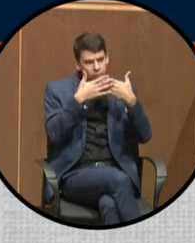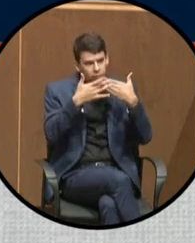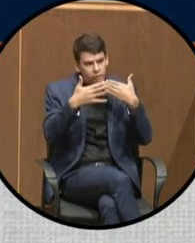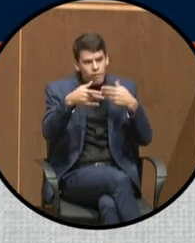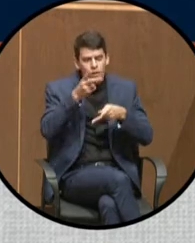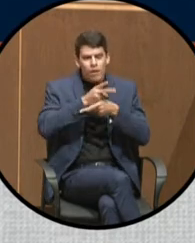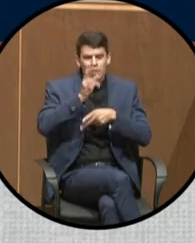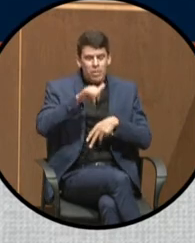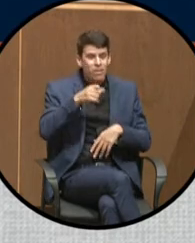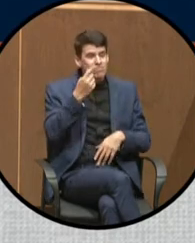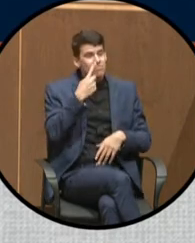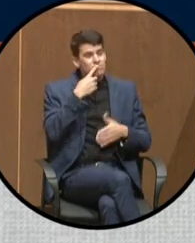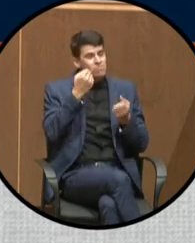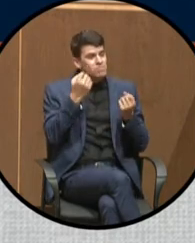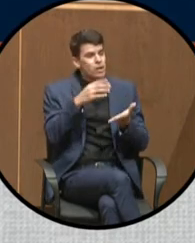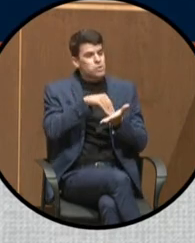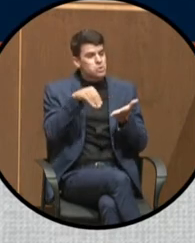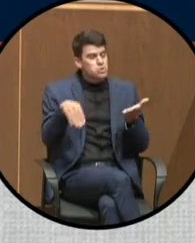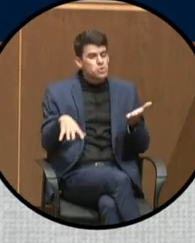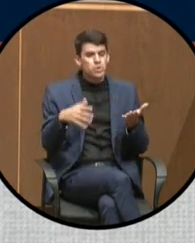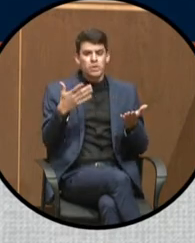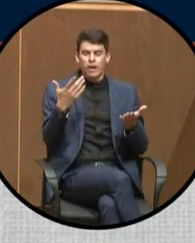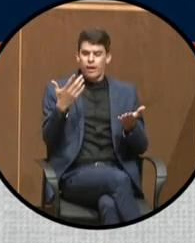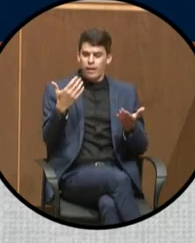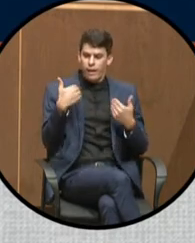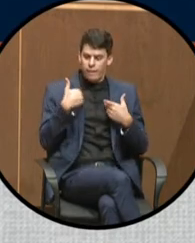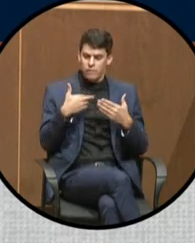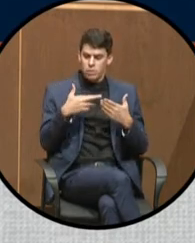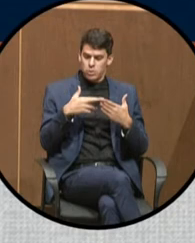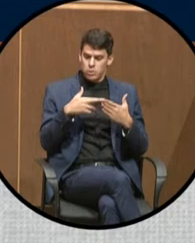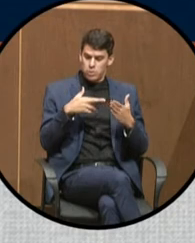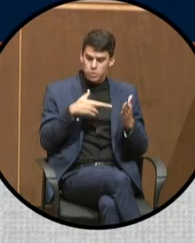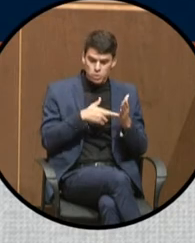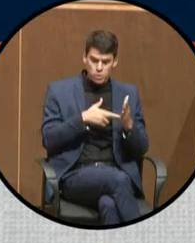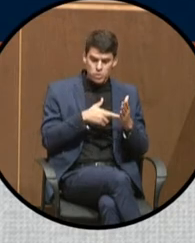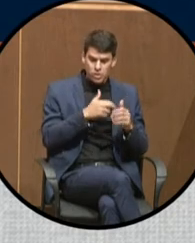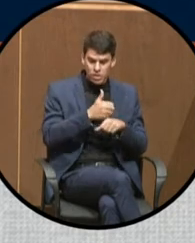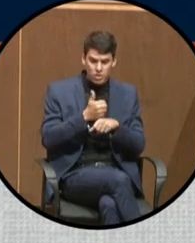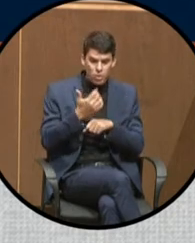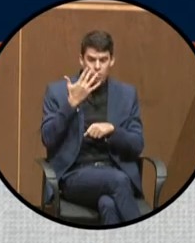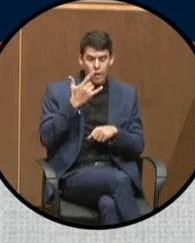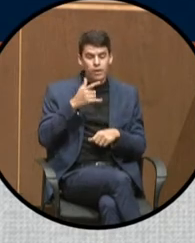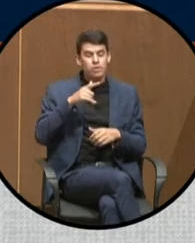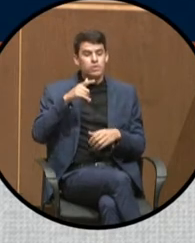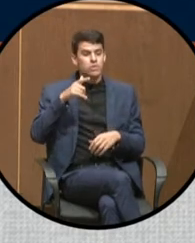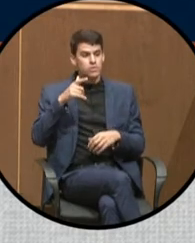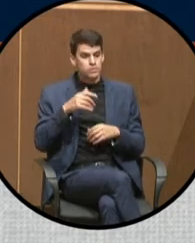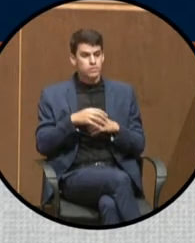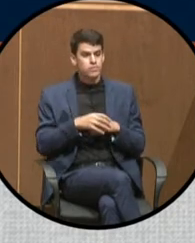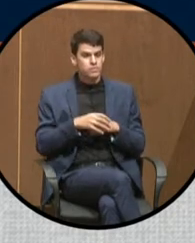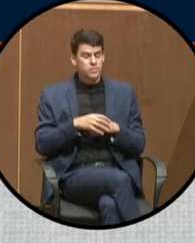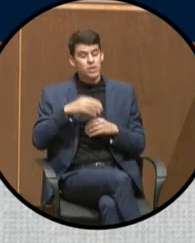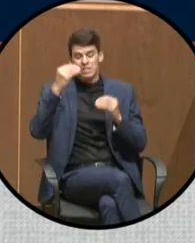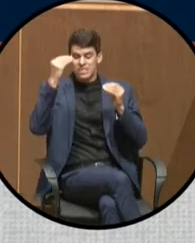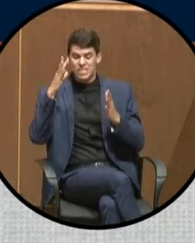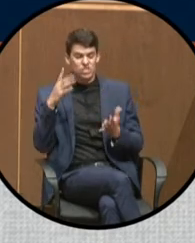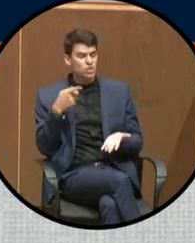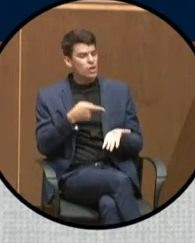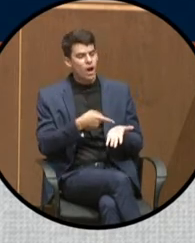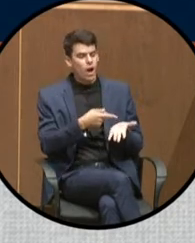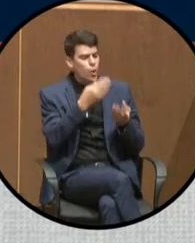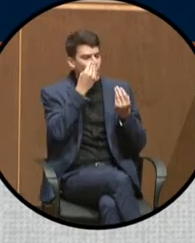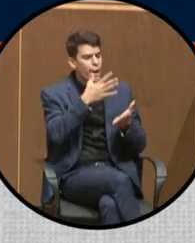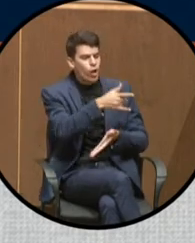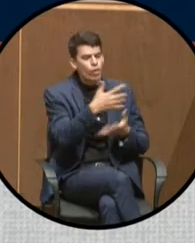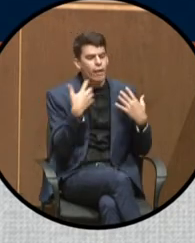witnessed unrelenting rules for thee, but not for me, as teachers set aside the students' well-being in the name of the mask